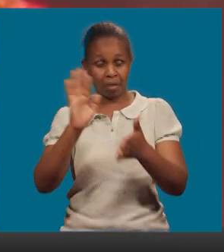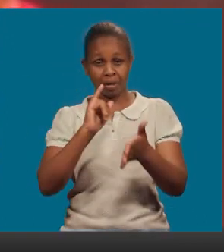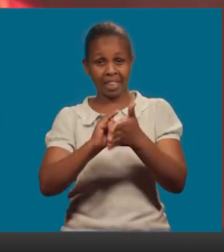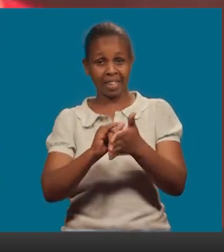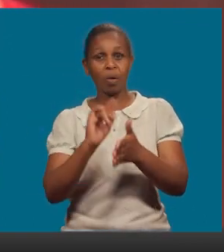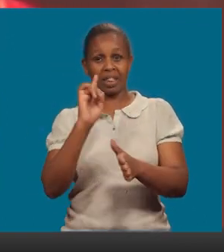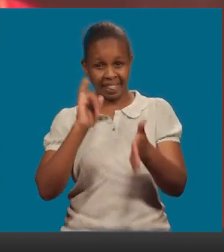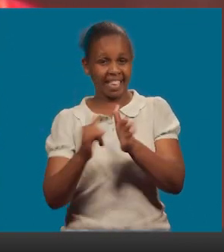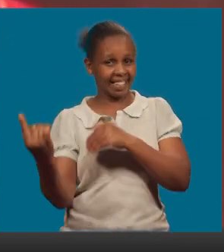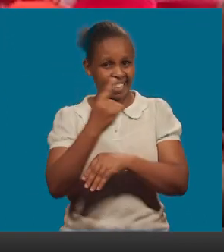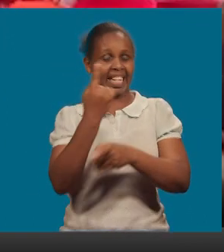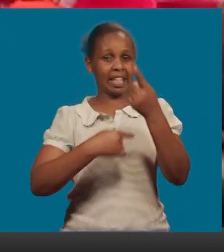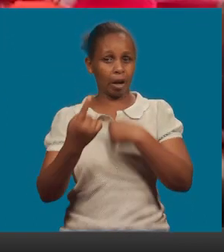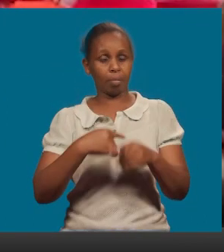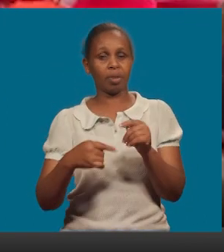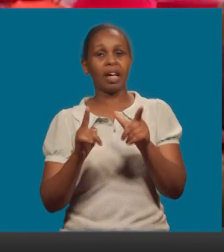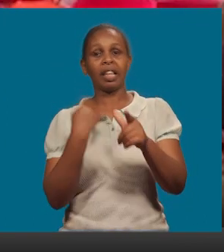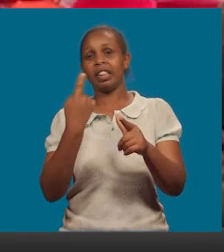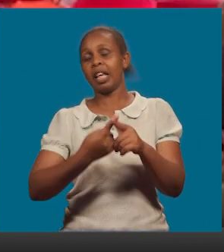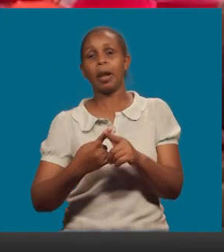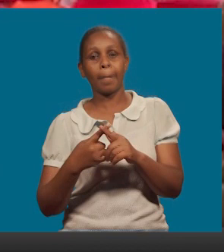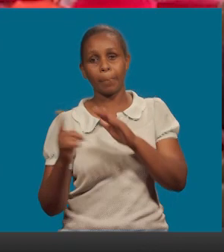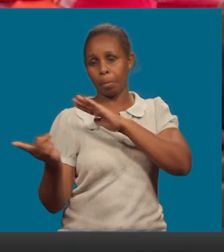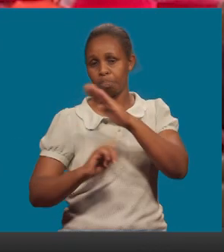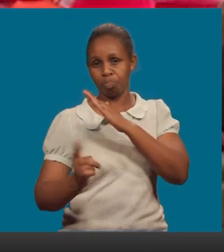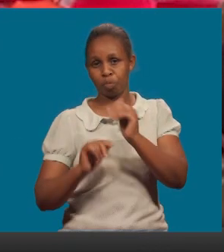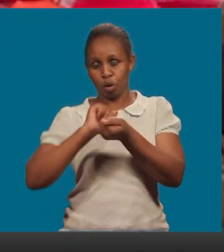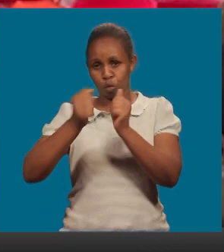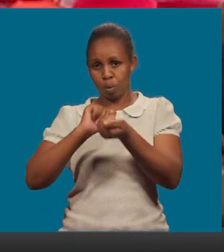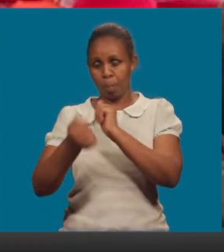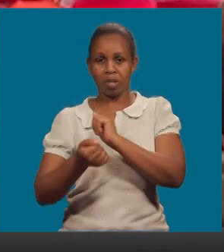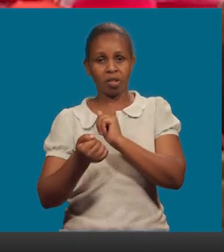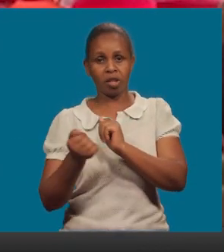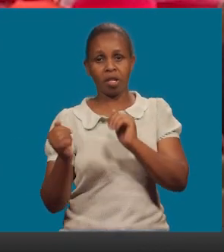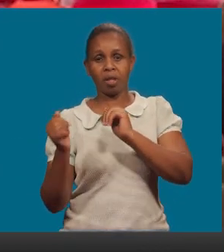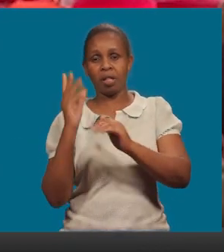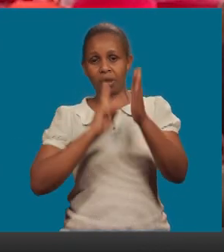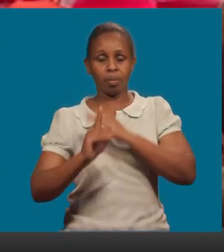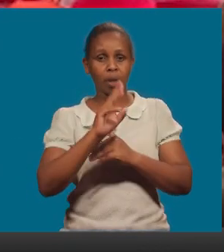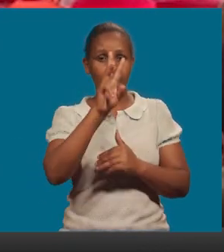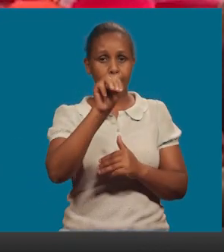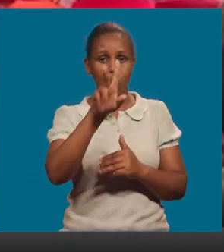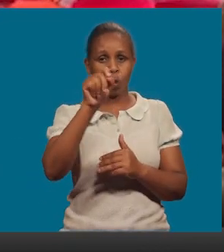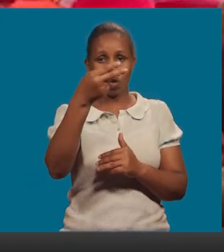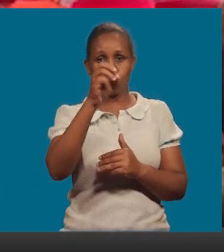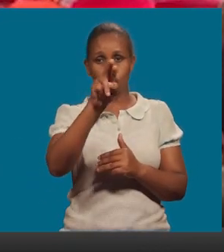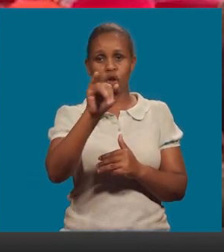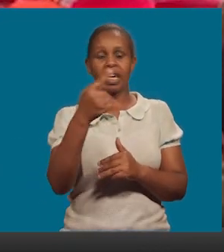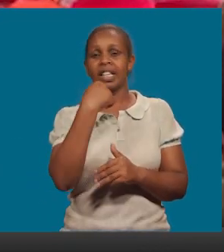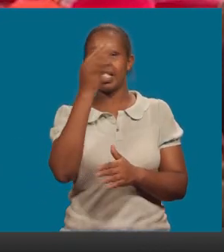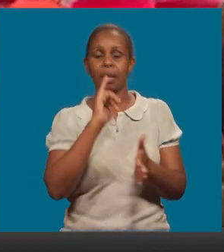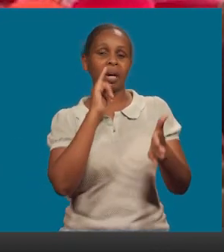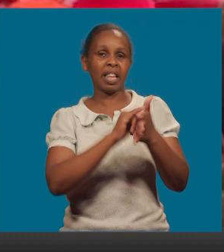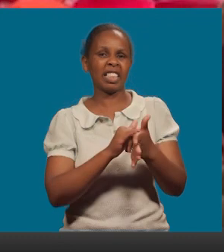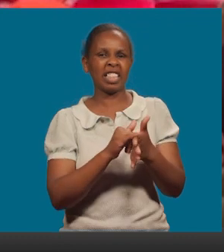believe that that day is coming. Katibu katika wizara ya huduma za kurekebisha tabia Mary Mudhoni alisema makosa madogo madogo